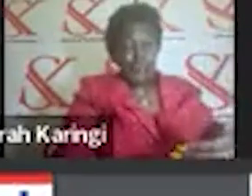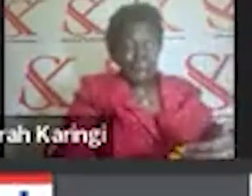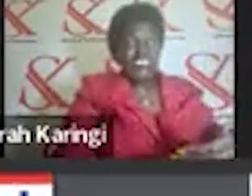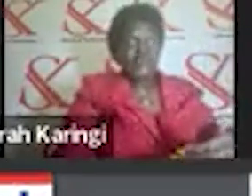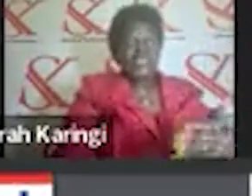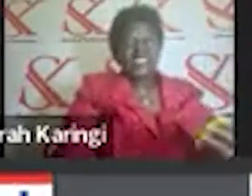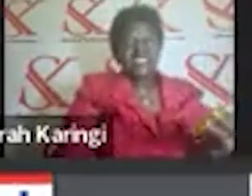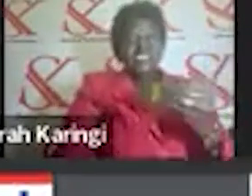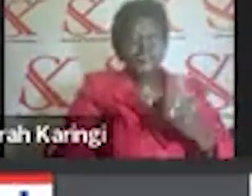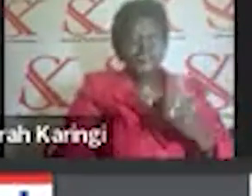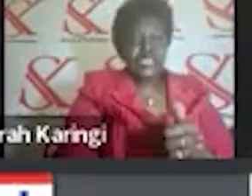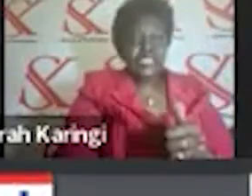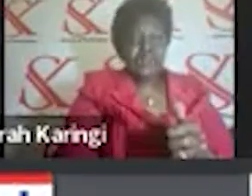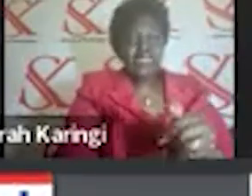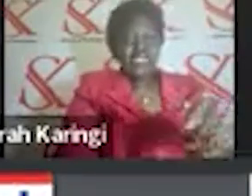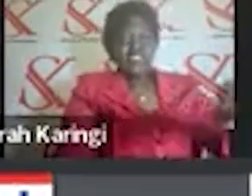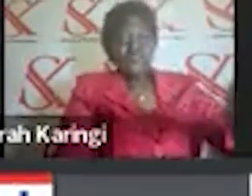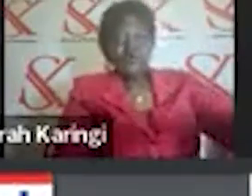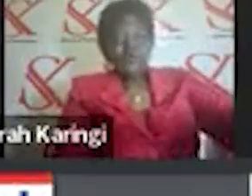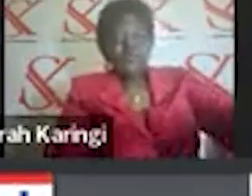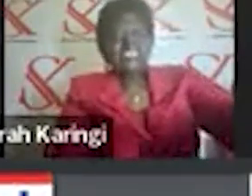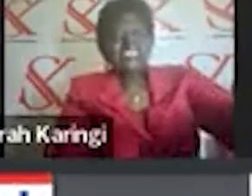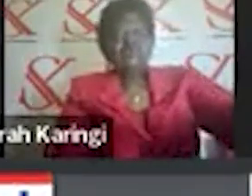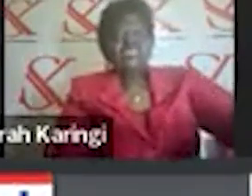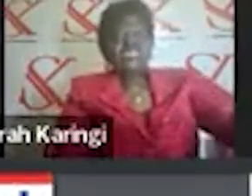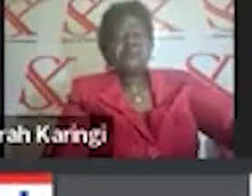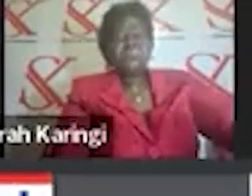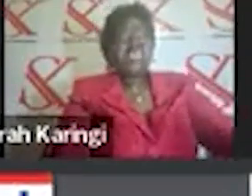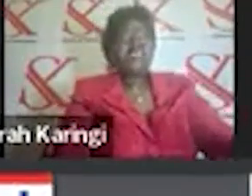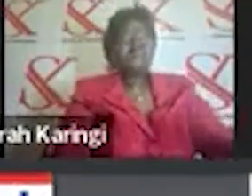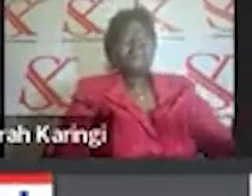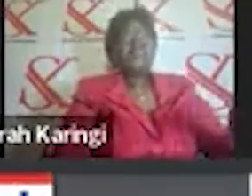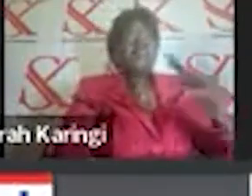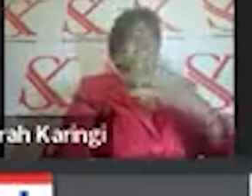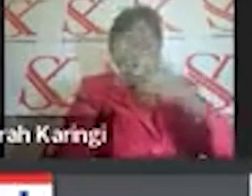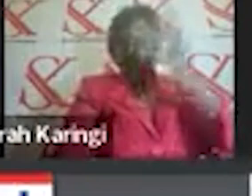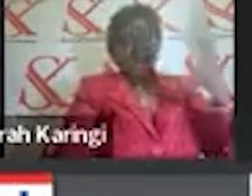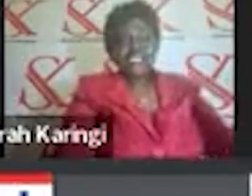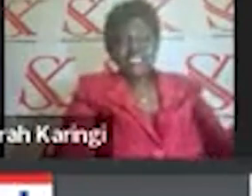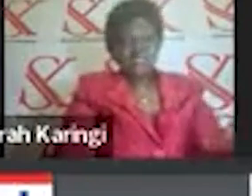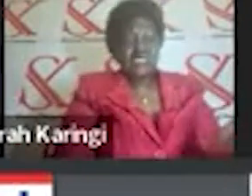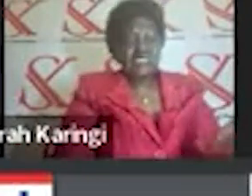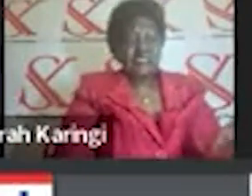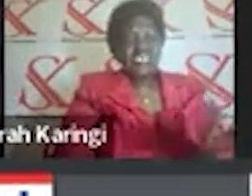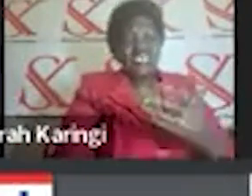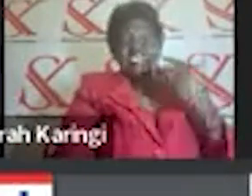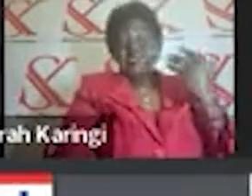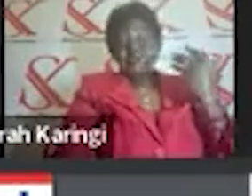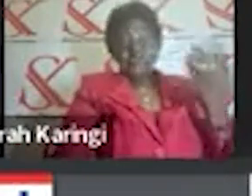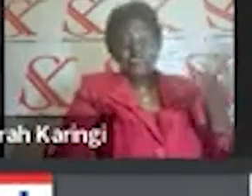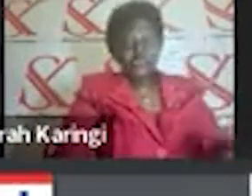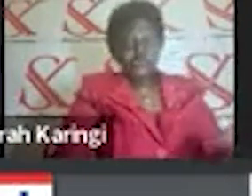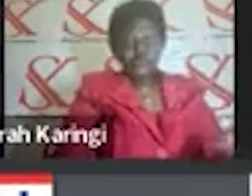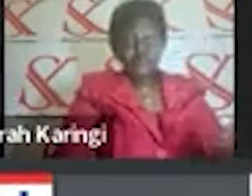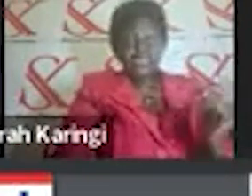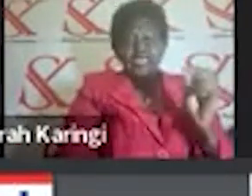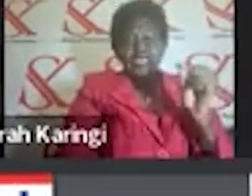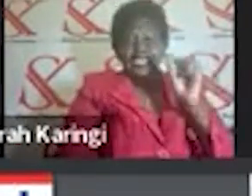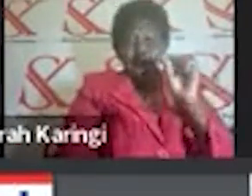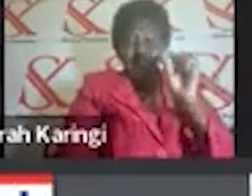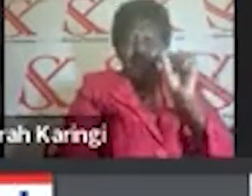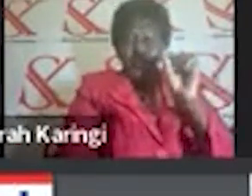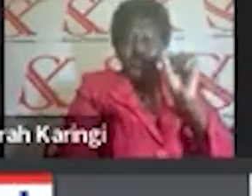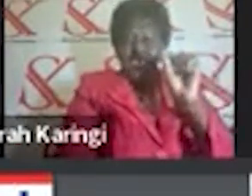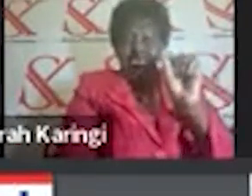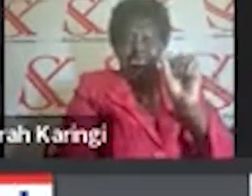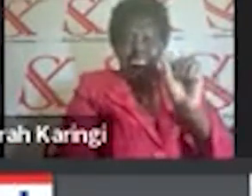a huge network, then she'll connect me. So instead of wasting my time looking for people that are not important and they may, of course, also call me,